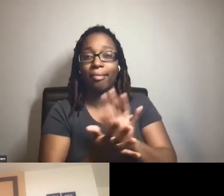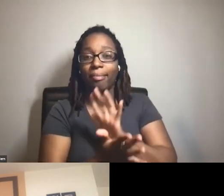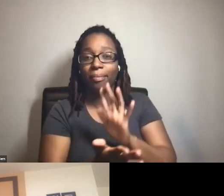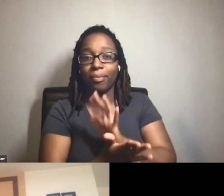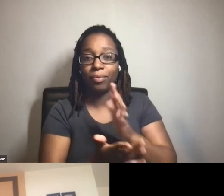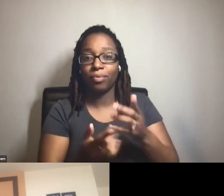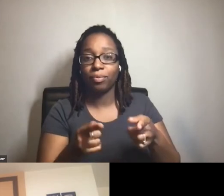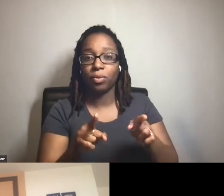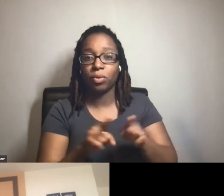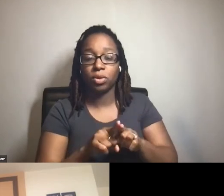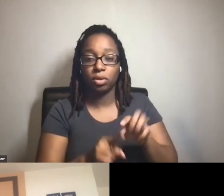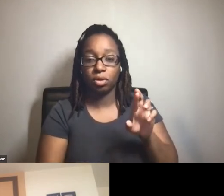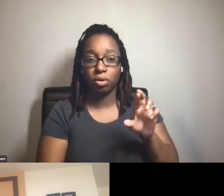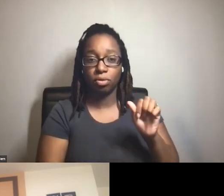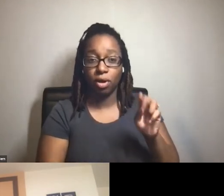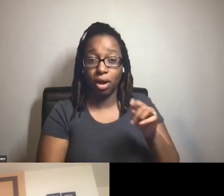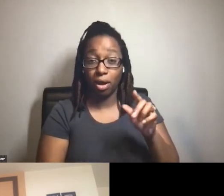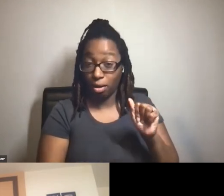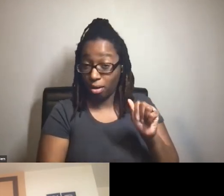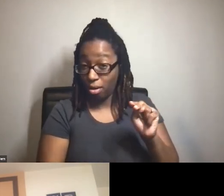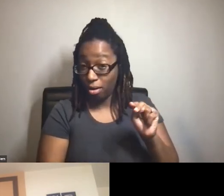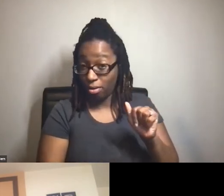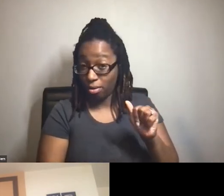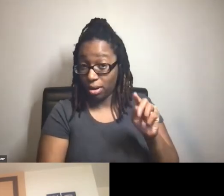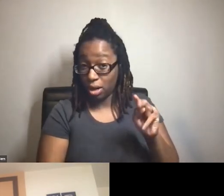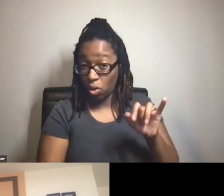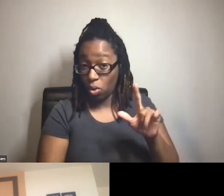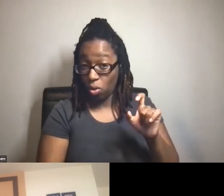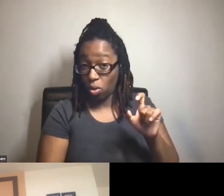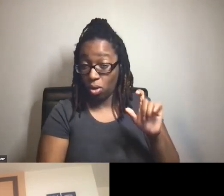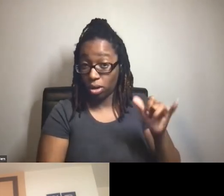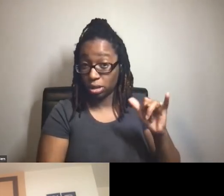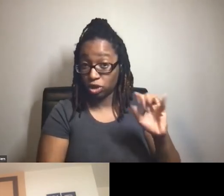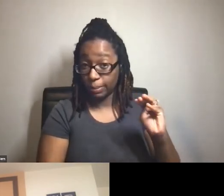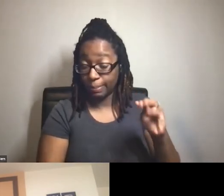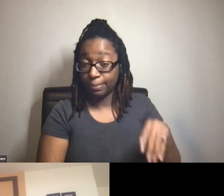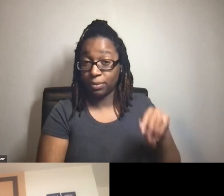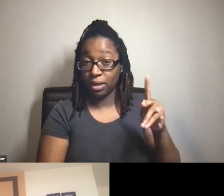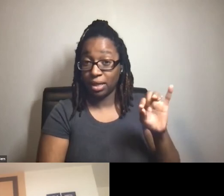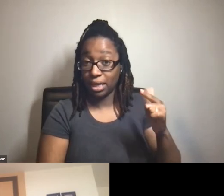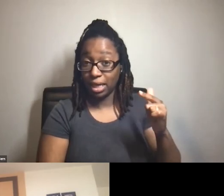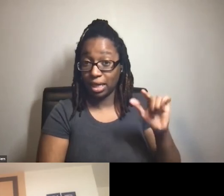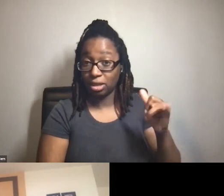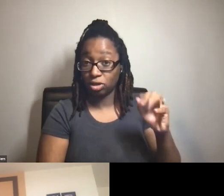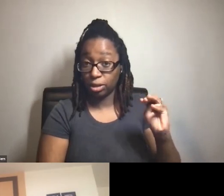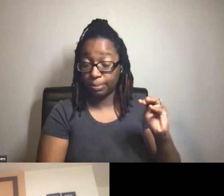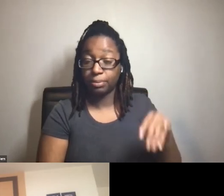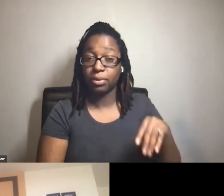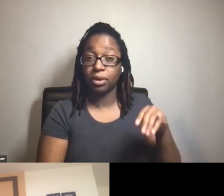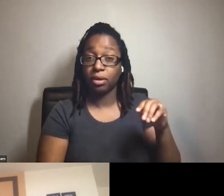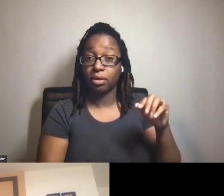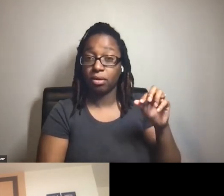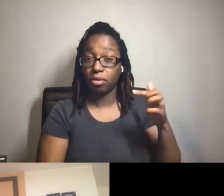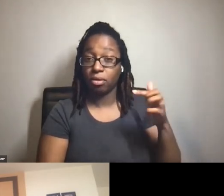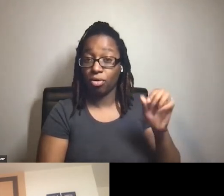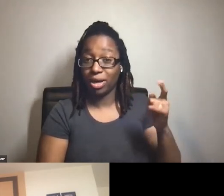by Rachana, Sreedhar, Nicole Tan, Jingyue Zhang, Kim Jing, Spencer Gregson,